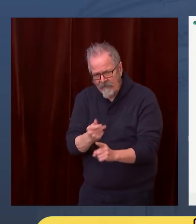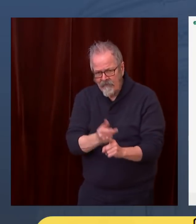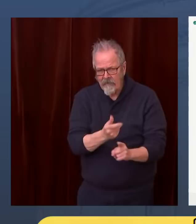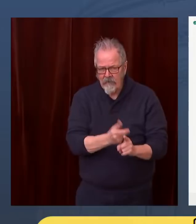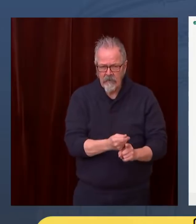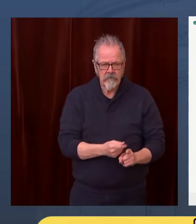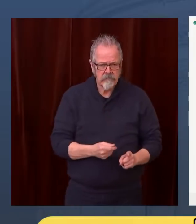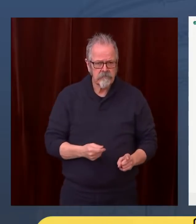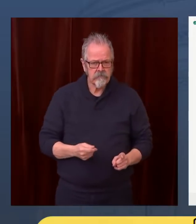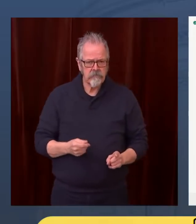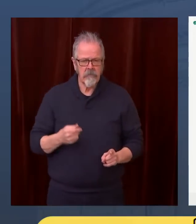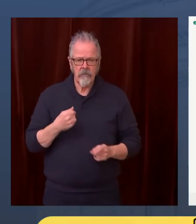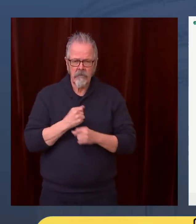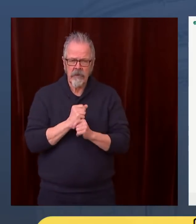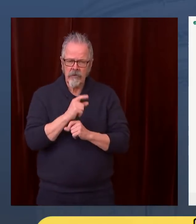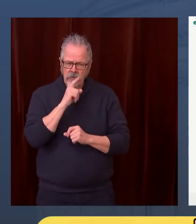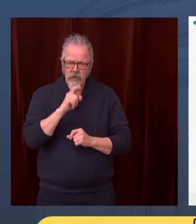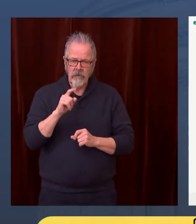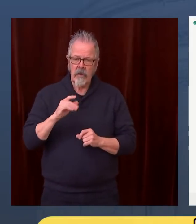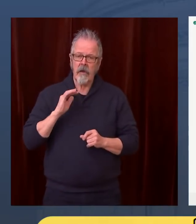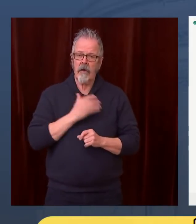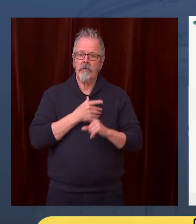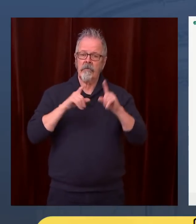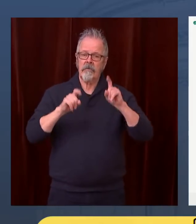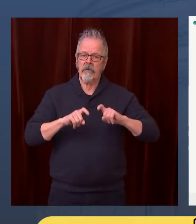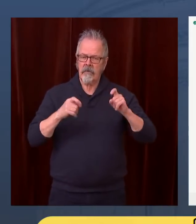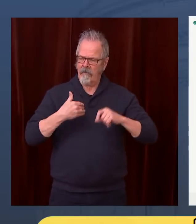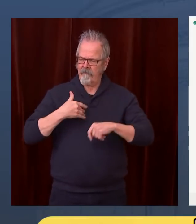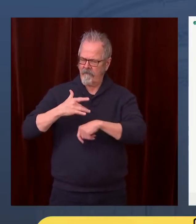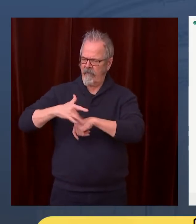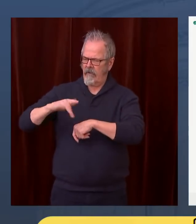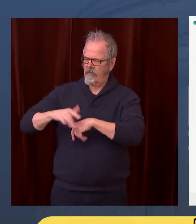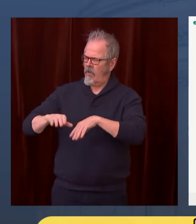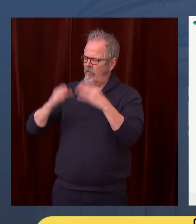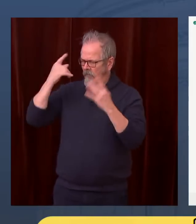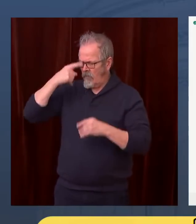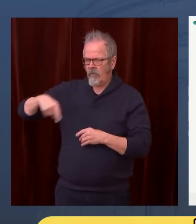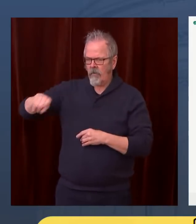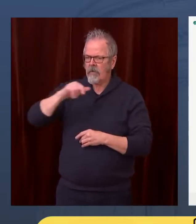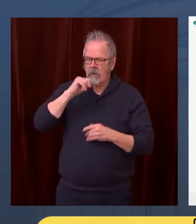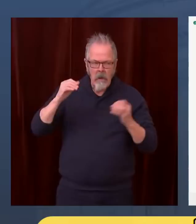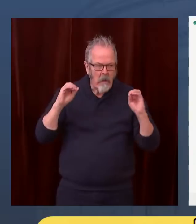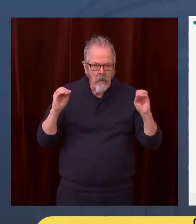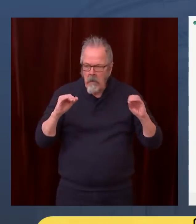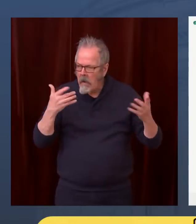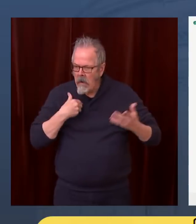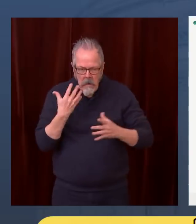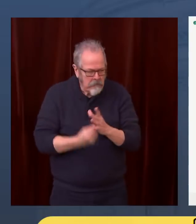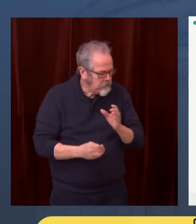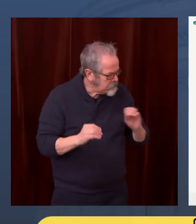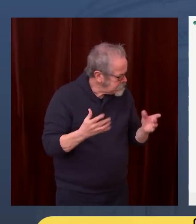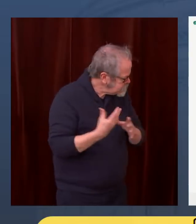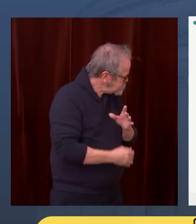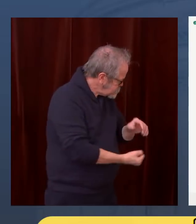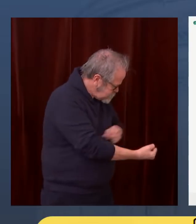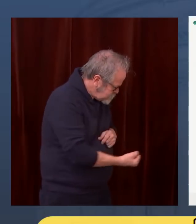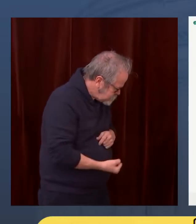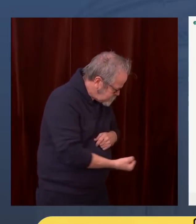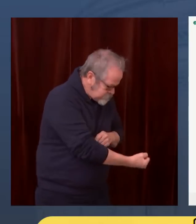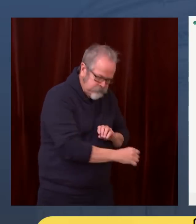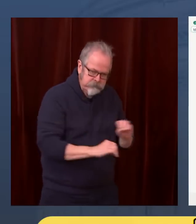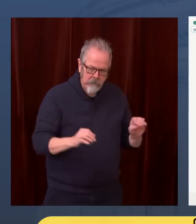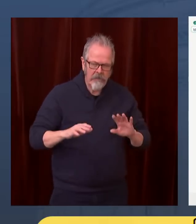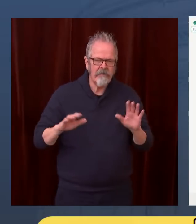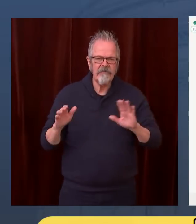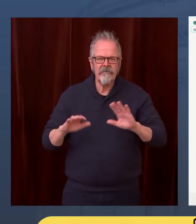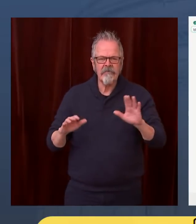or needs to get a test, they can do that. That was not the case previously in previous phases of this pandemic. And that is why it's so